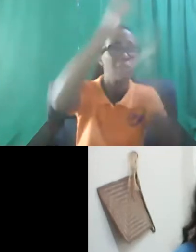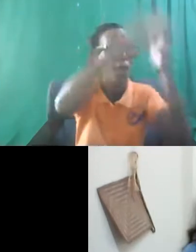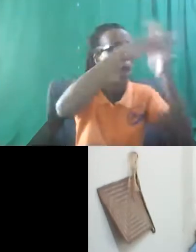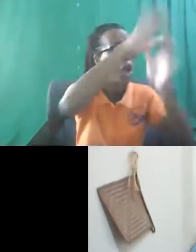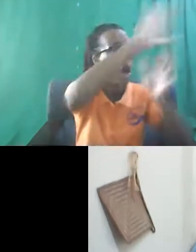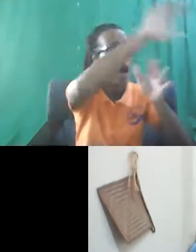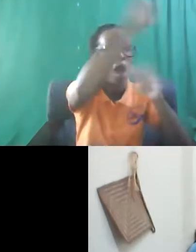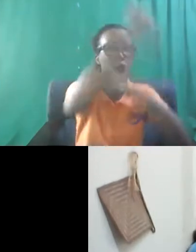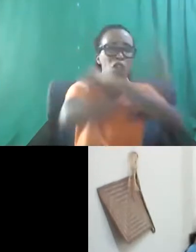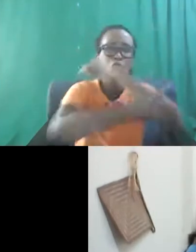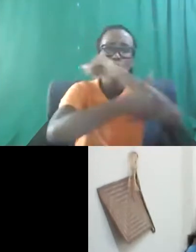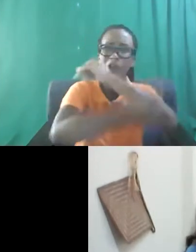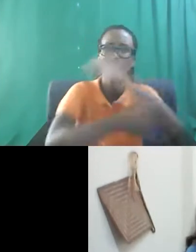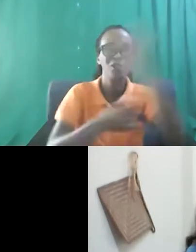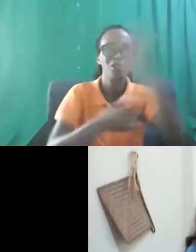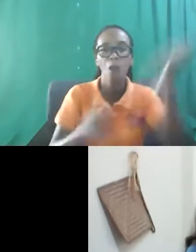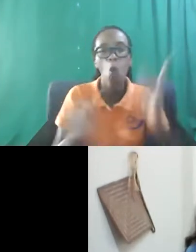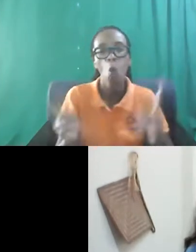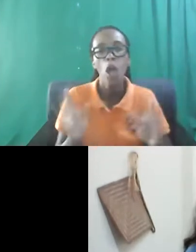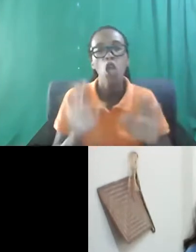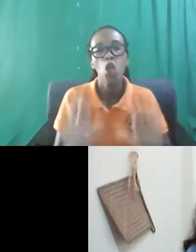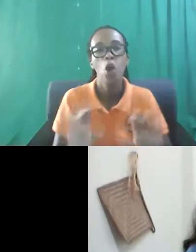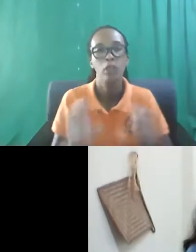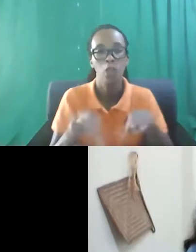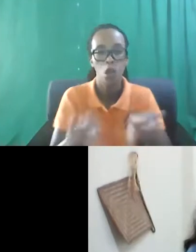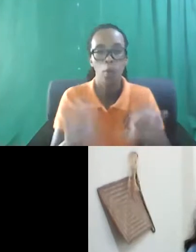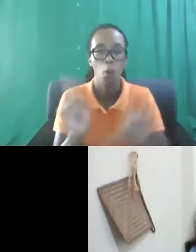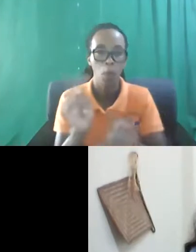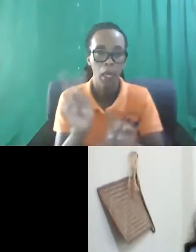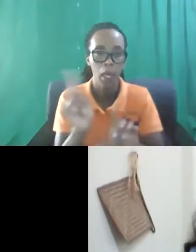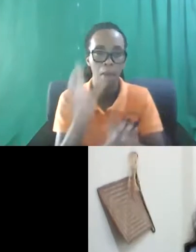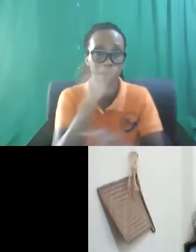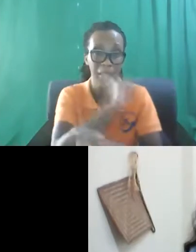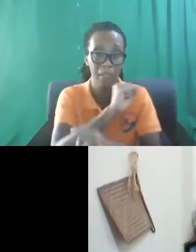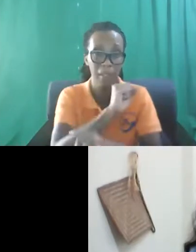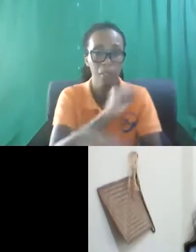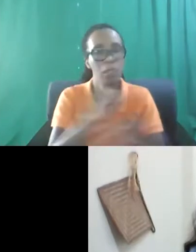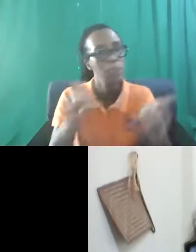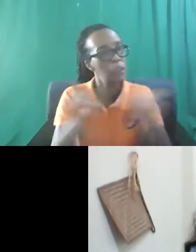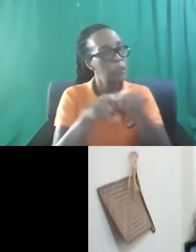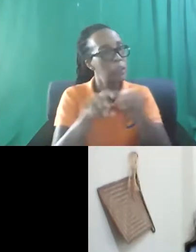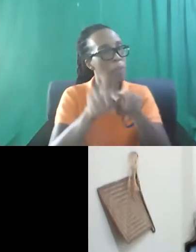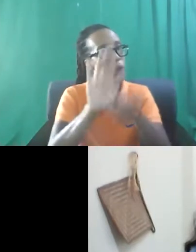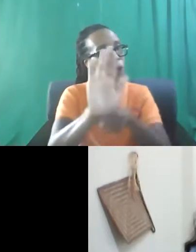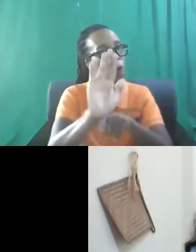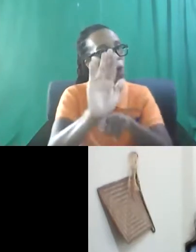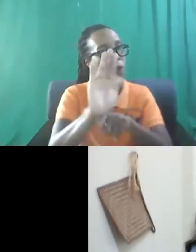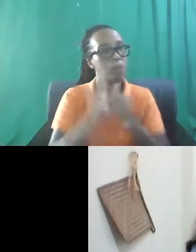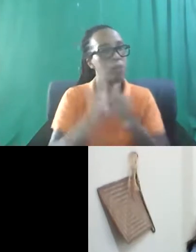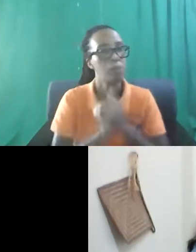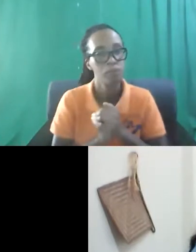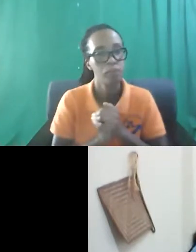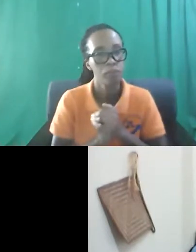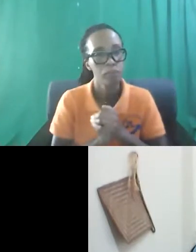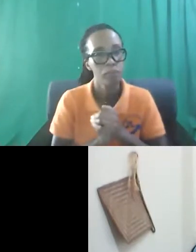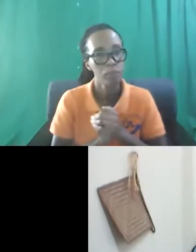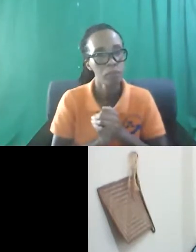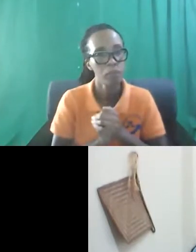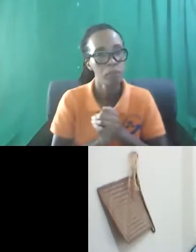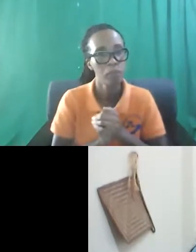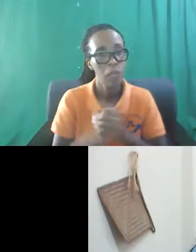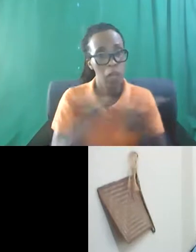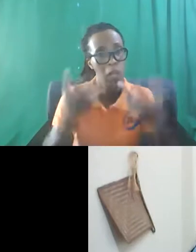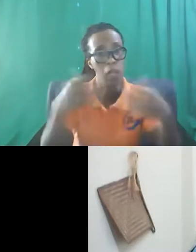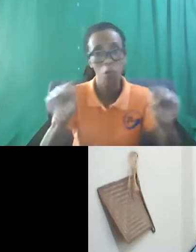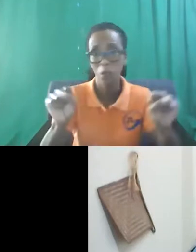super interesting because it's sort of the same thing in lots of fields of